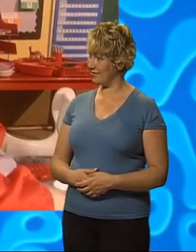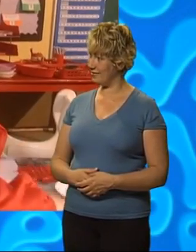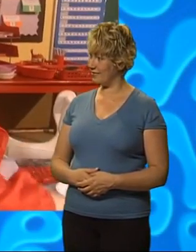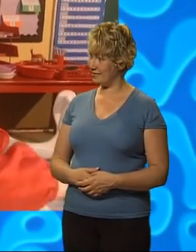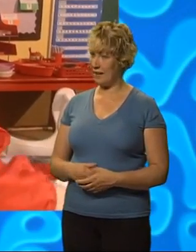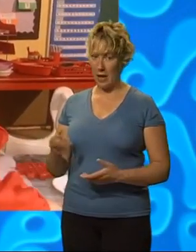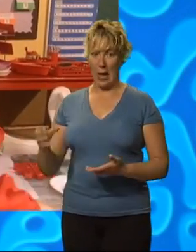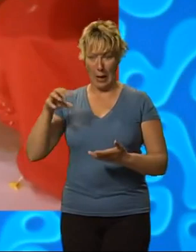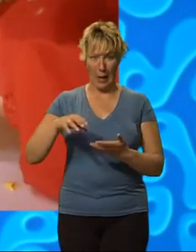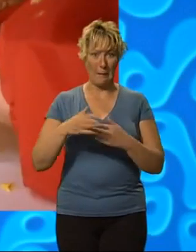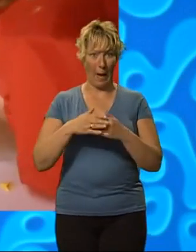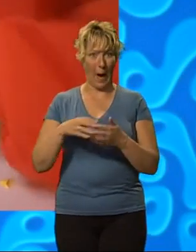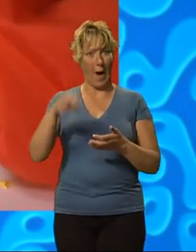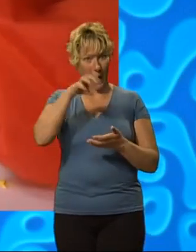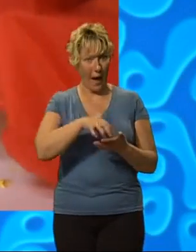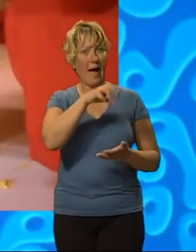Keep rolling it.